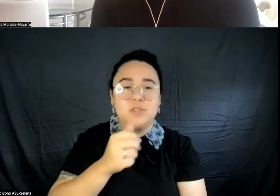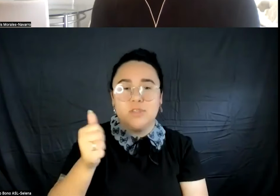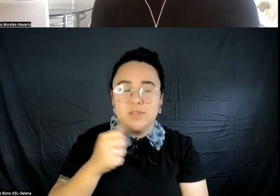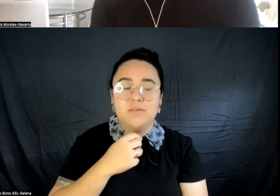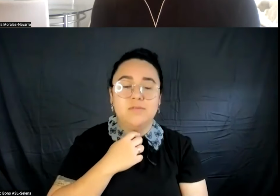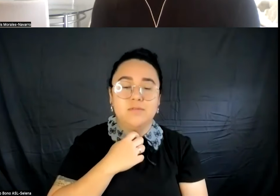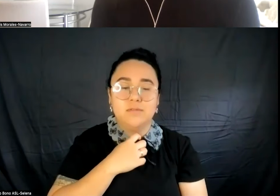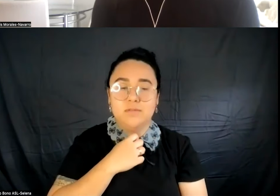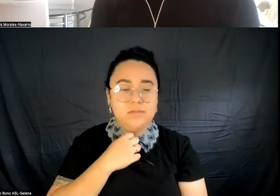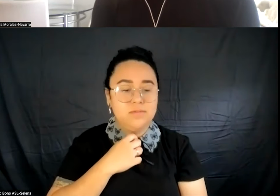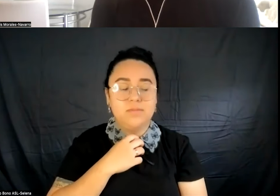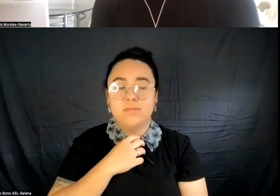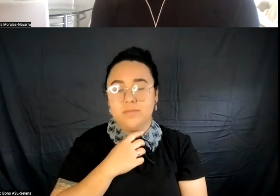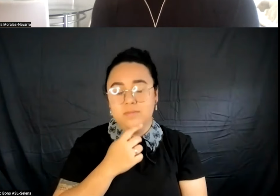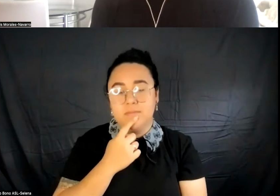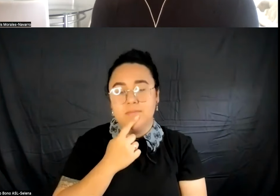get some guidance there.